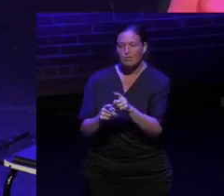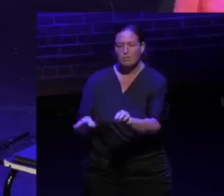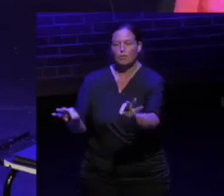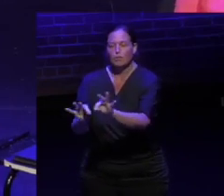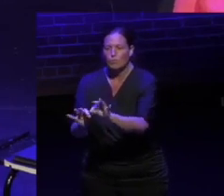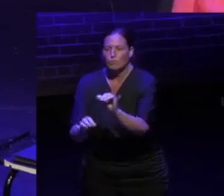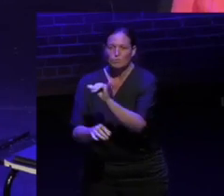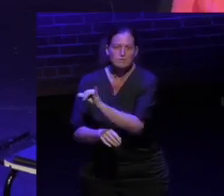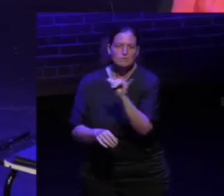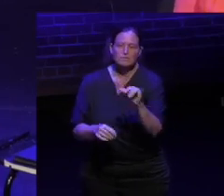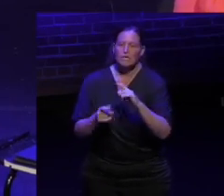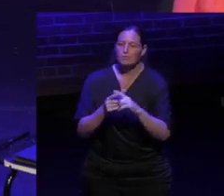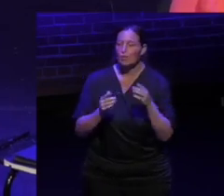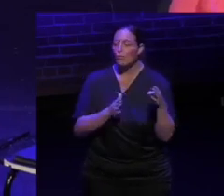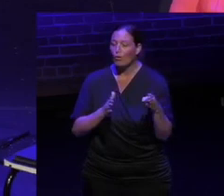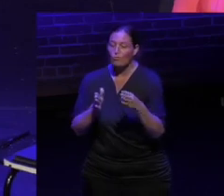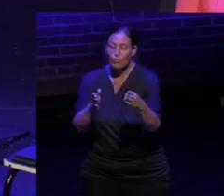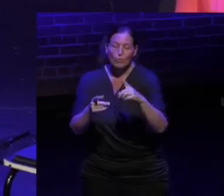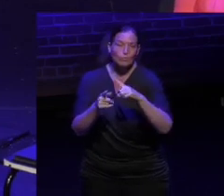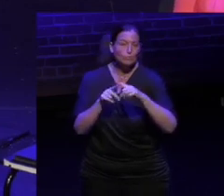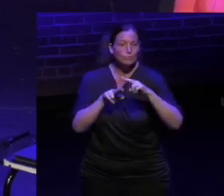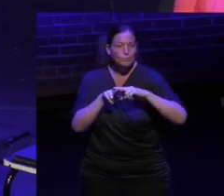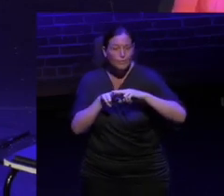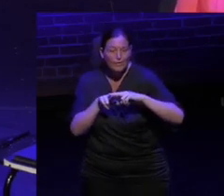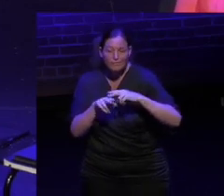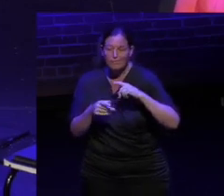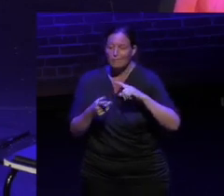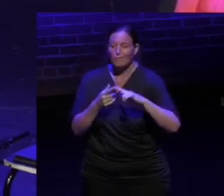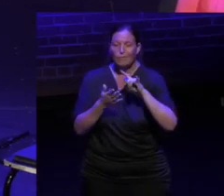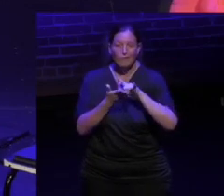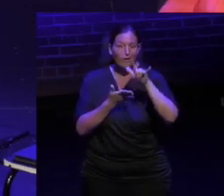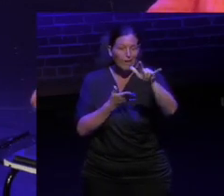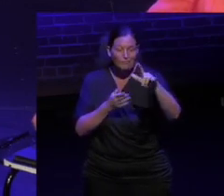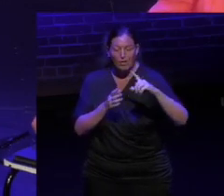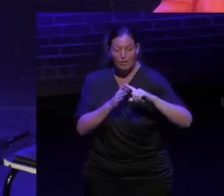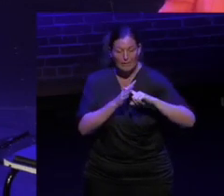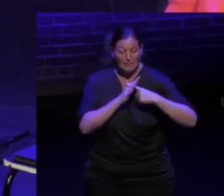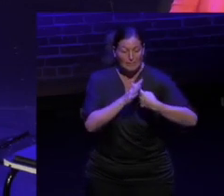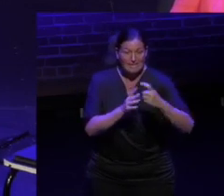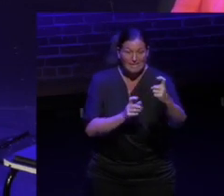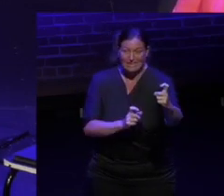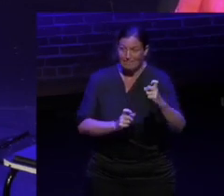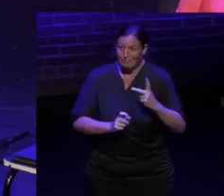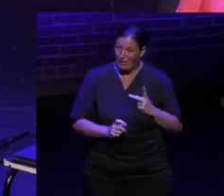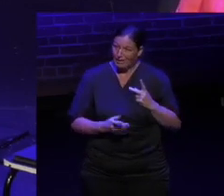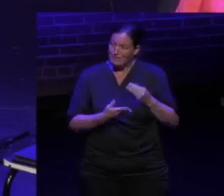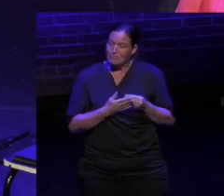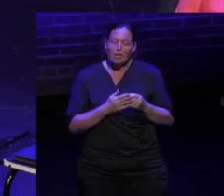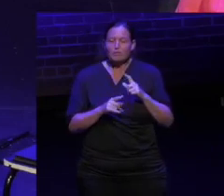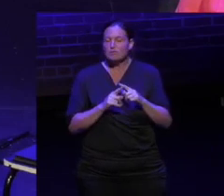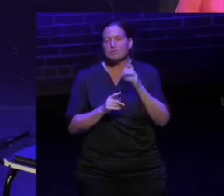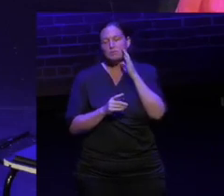The same way, you know, a road or a train or an airport might not initially pay for itself, it's an investment in the